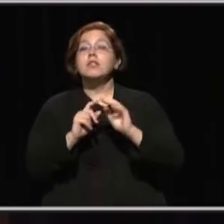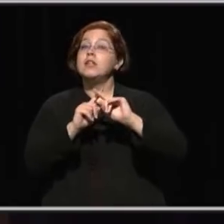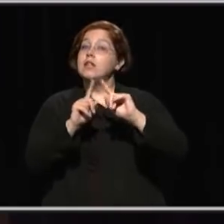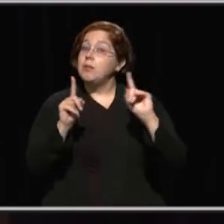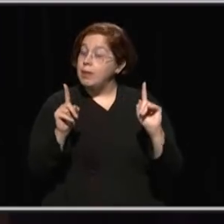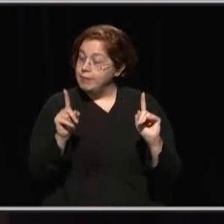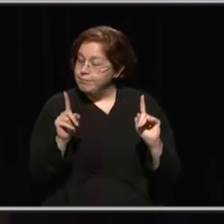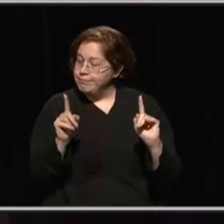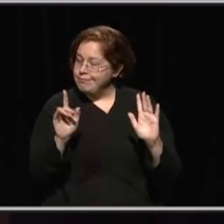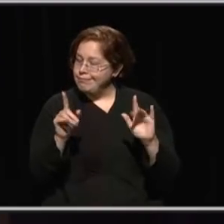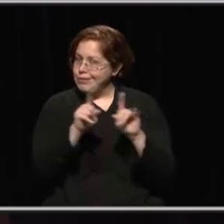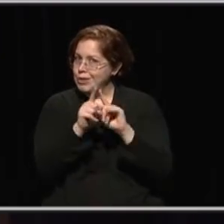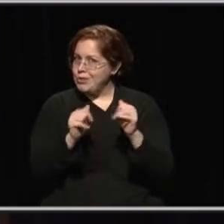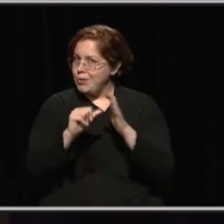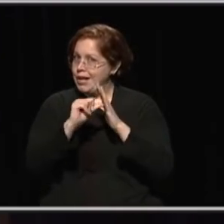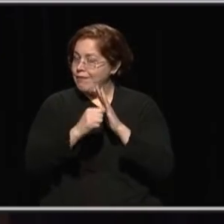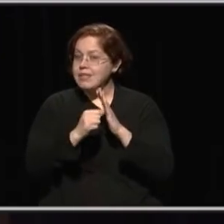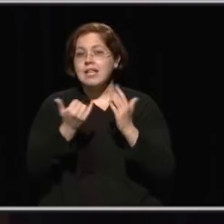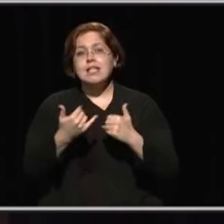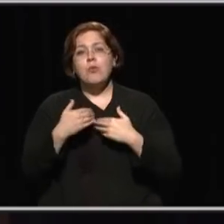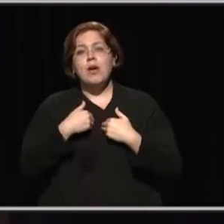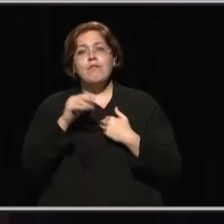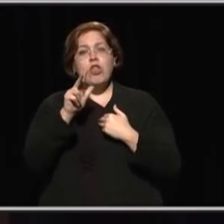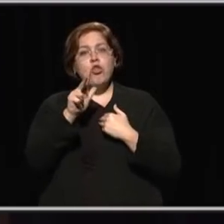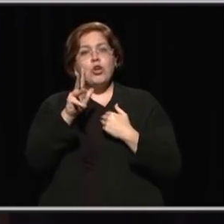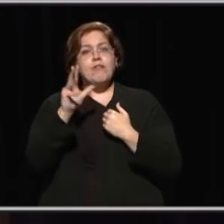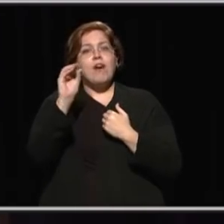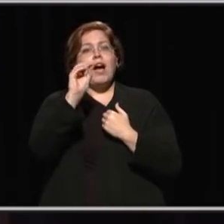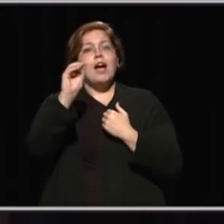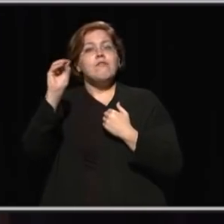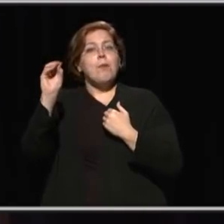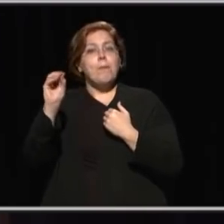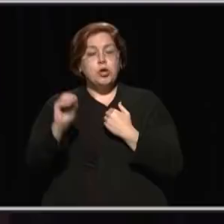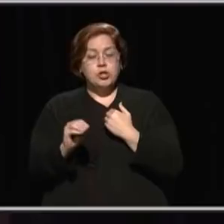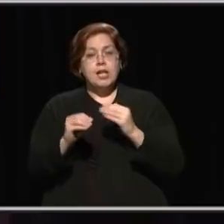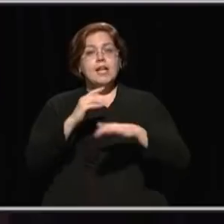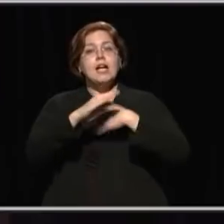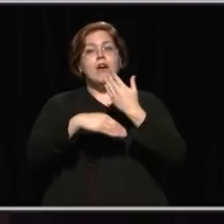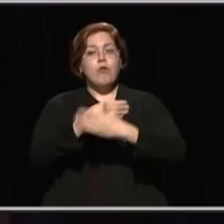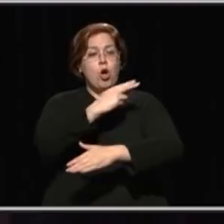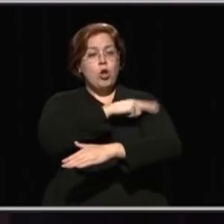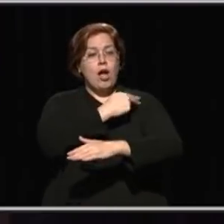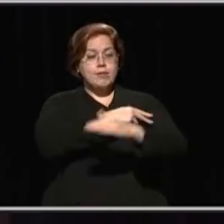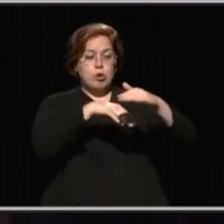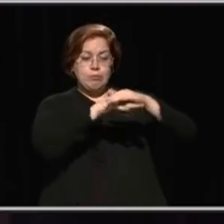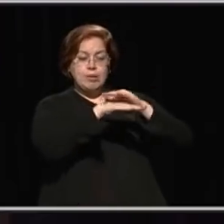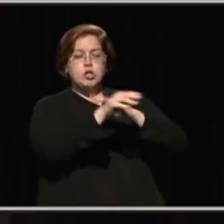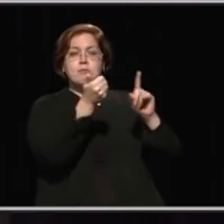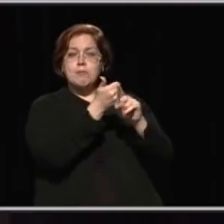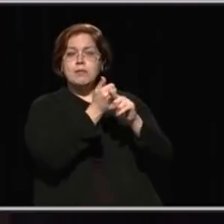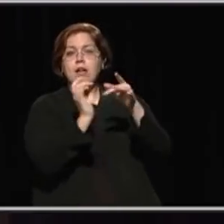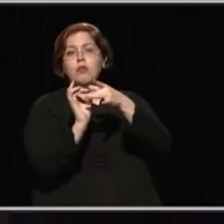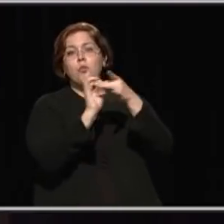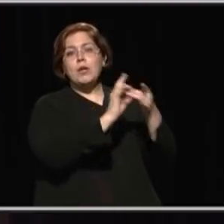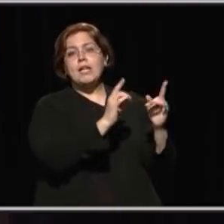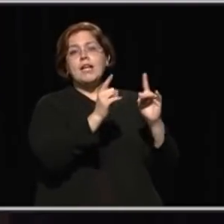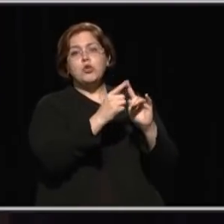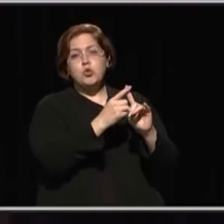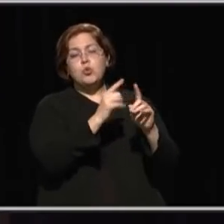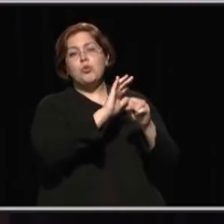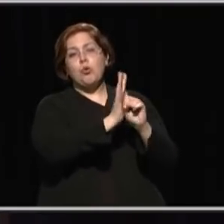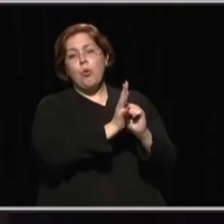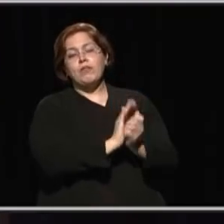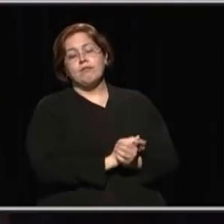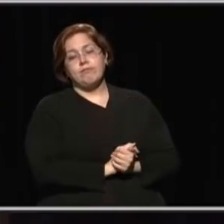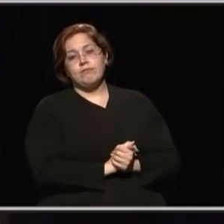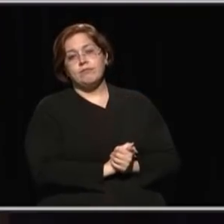to also mention that we now have 35% of all hospital admissions are COVID-19 patients, and